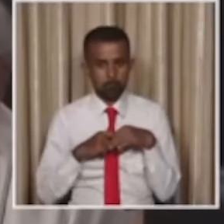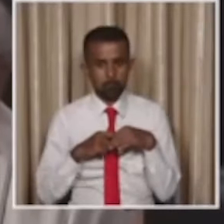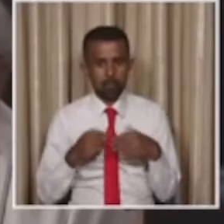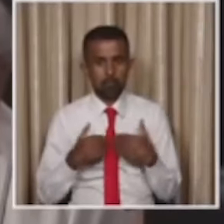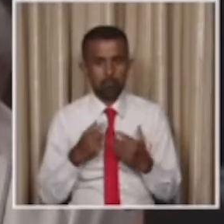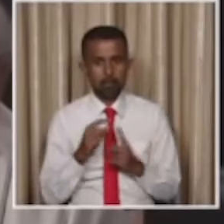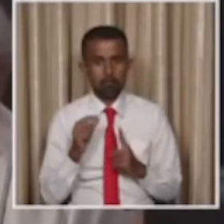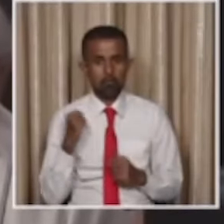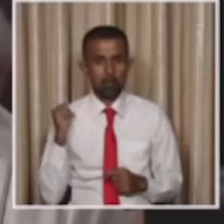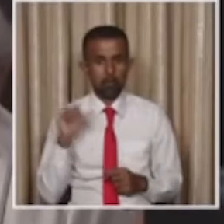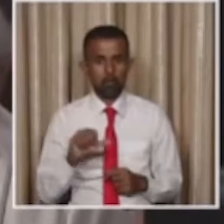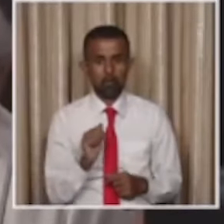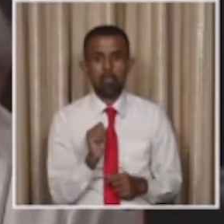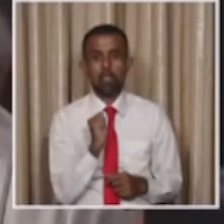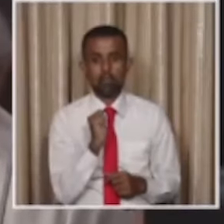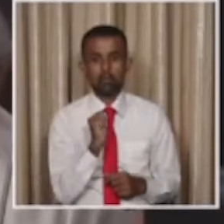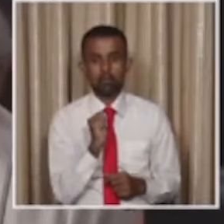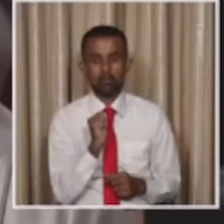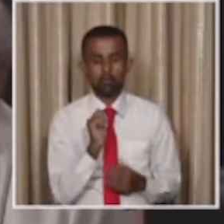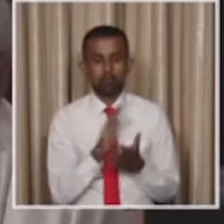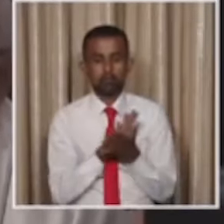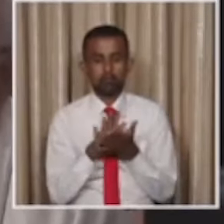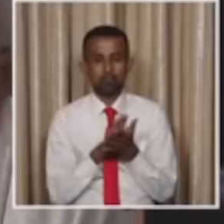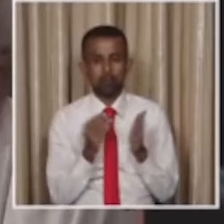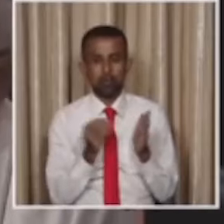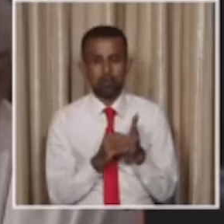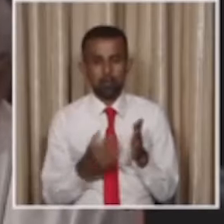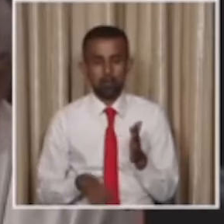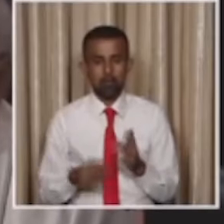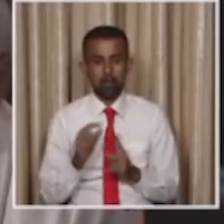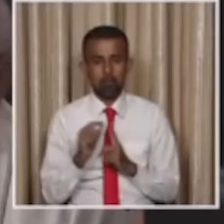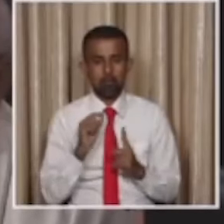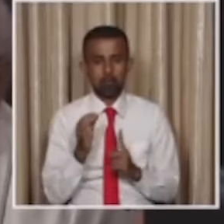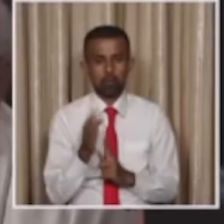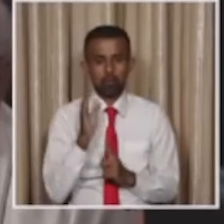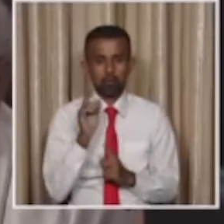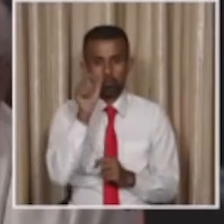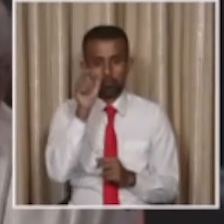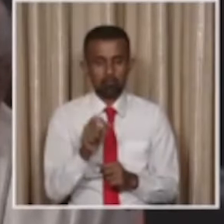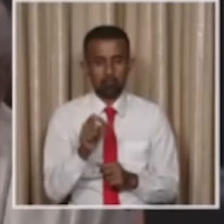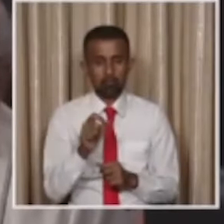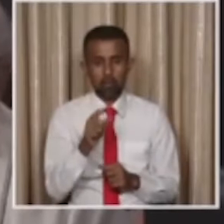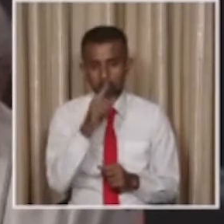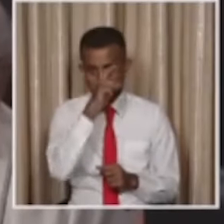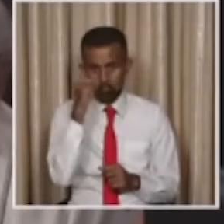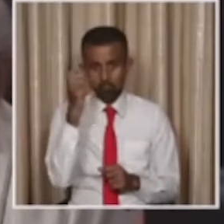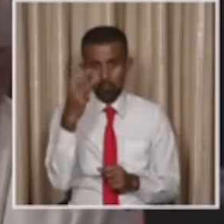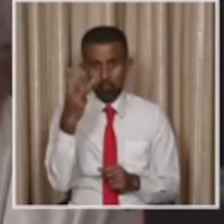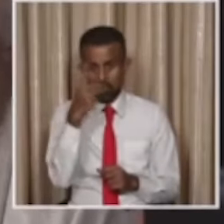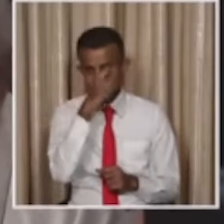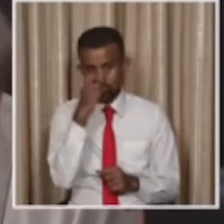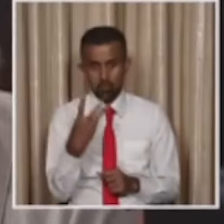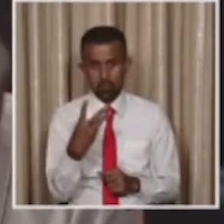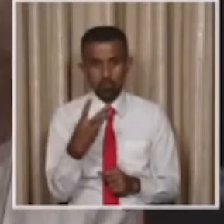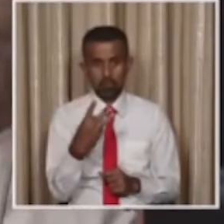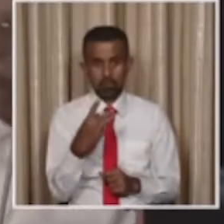32 that the President can come to Parliament and now once in 3 months. And now I have every power and privilege other than